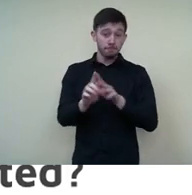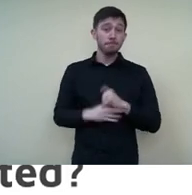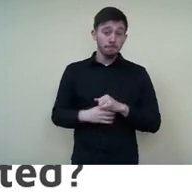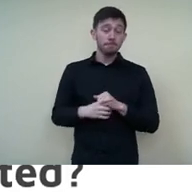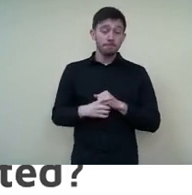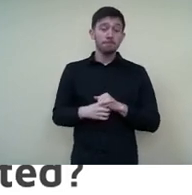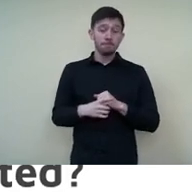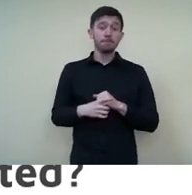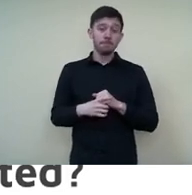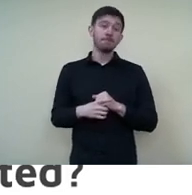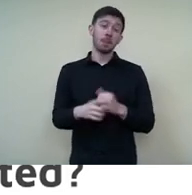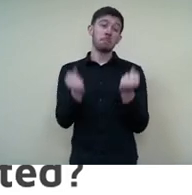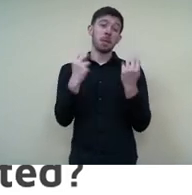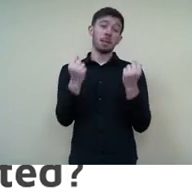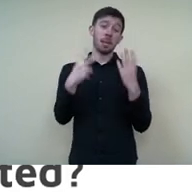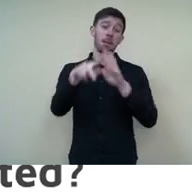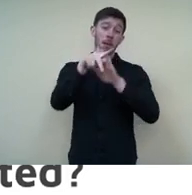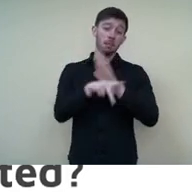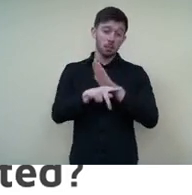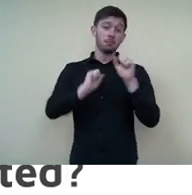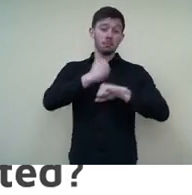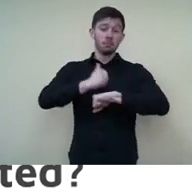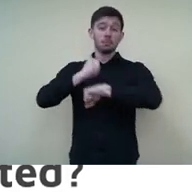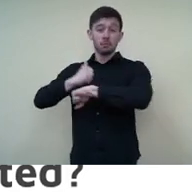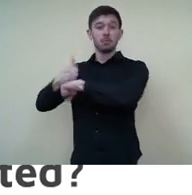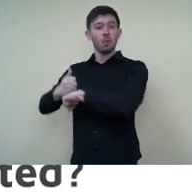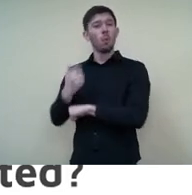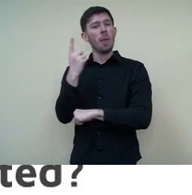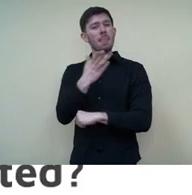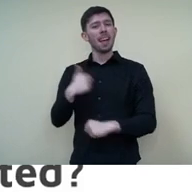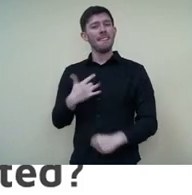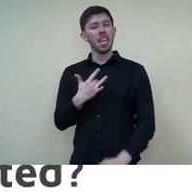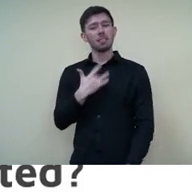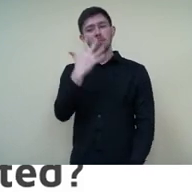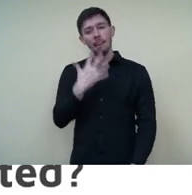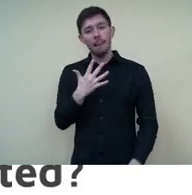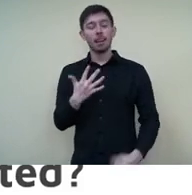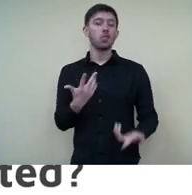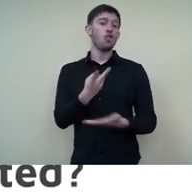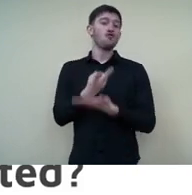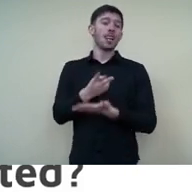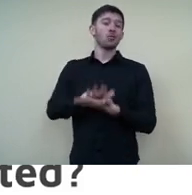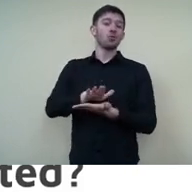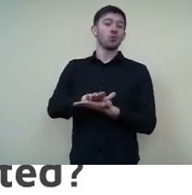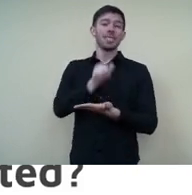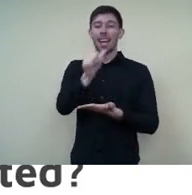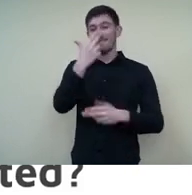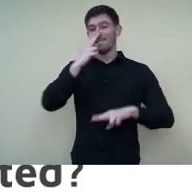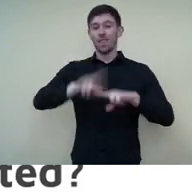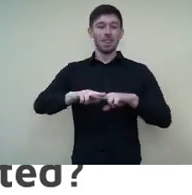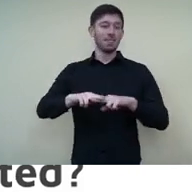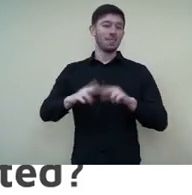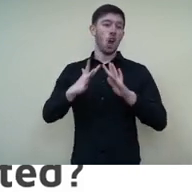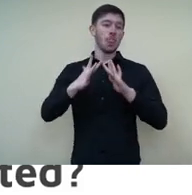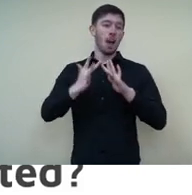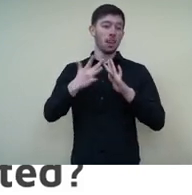There are indefinite policy measures. Something that I feel sad about is that grad school has not been fun when you're doing it online. And